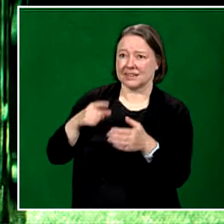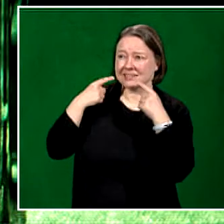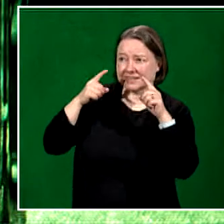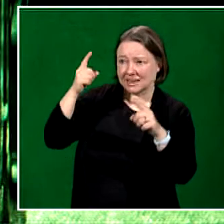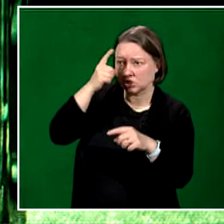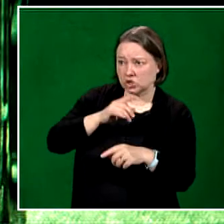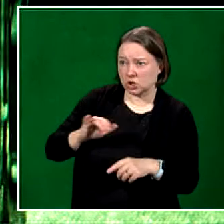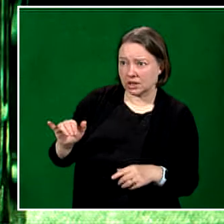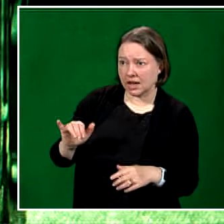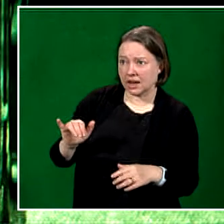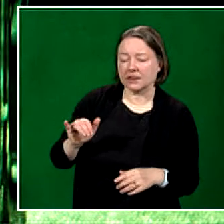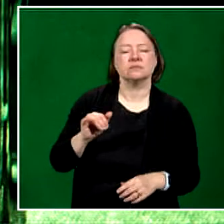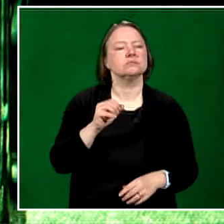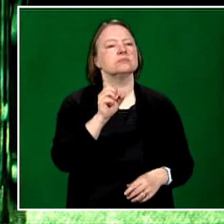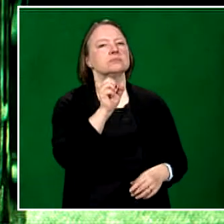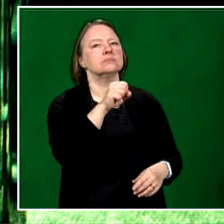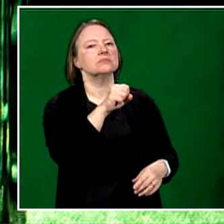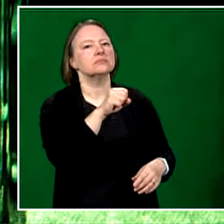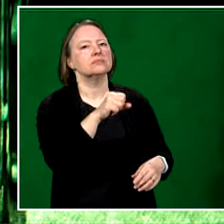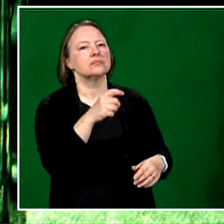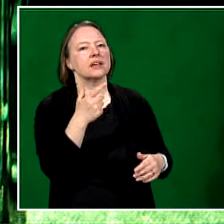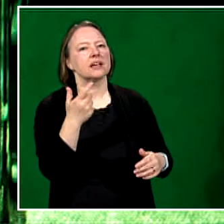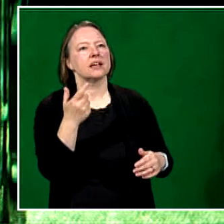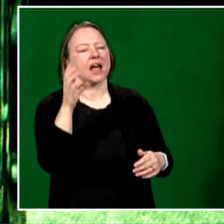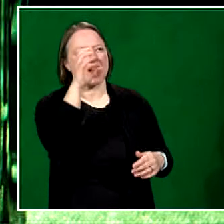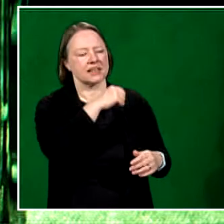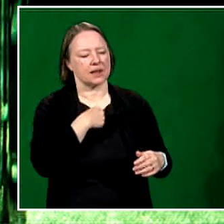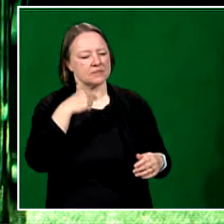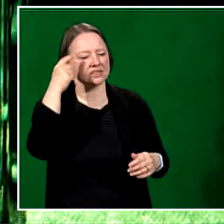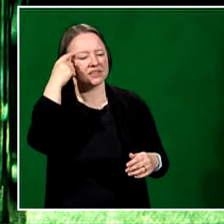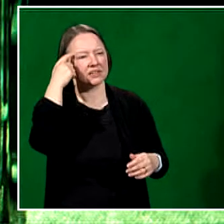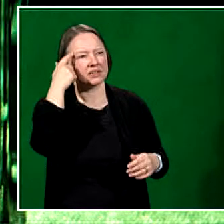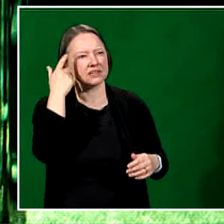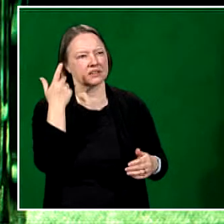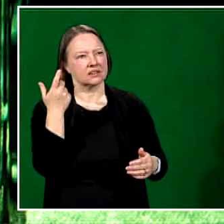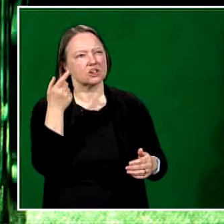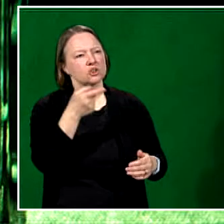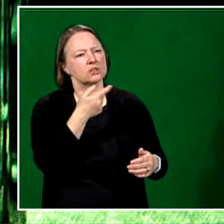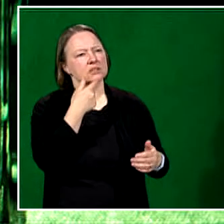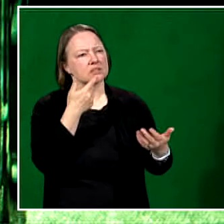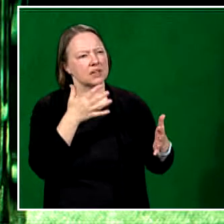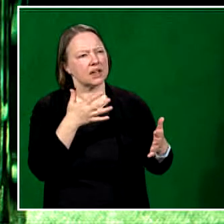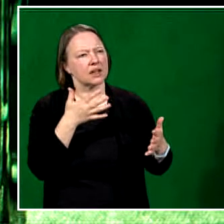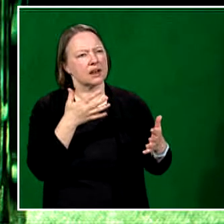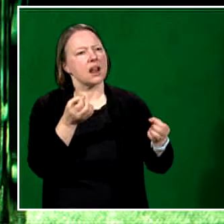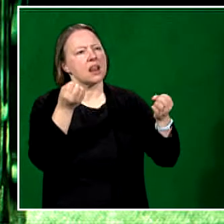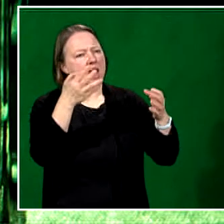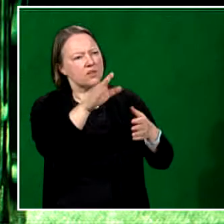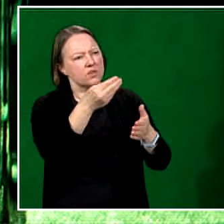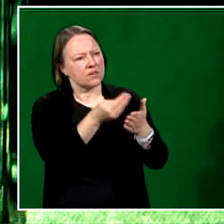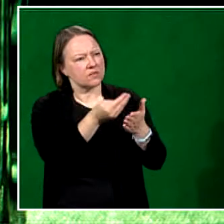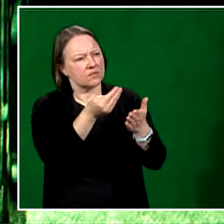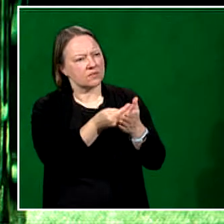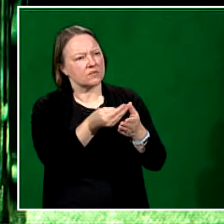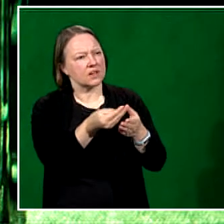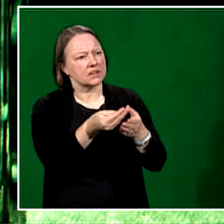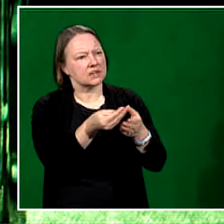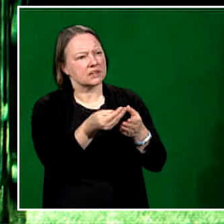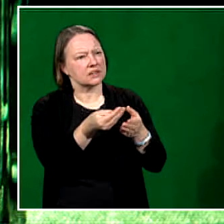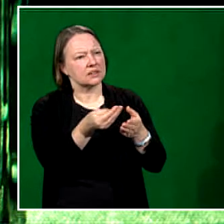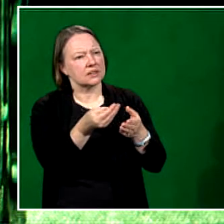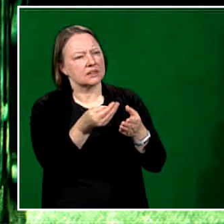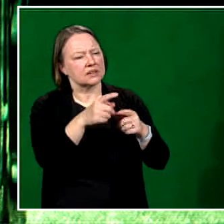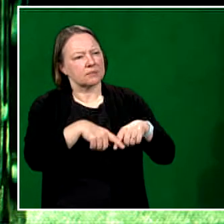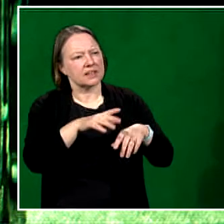like? Yeah, and I guess I'm thinking you had said that much of your funding is dependent